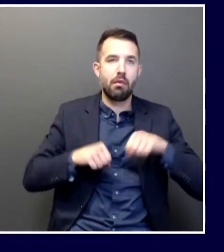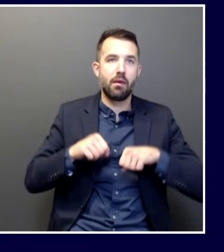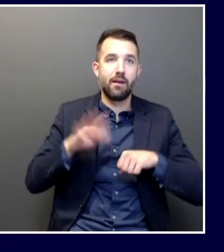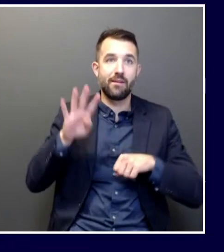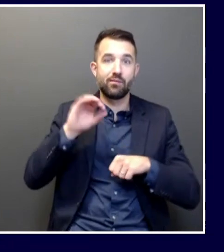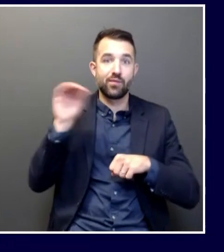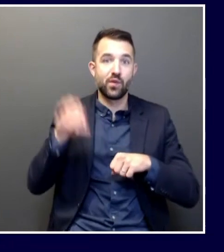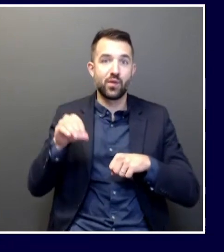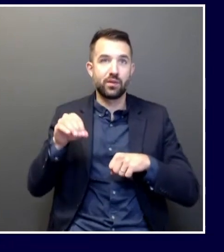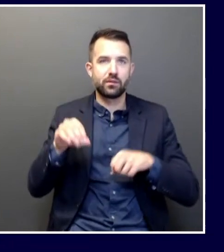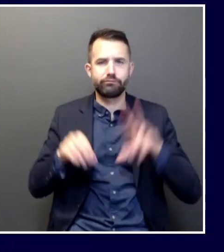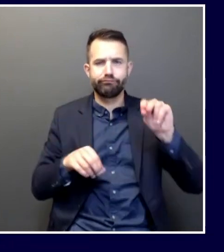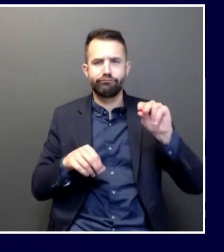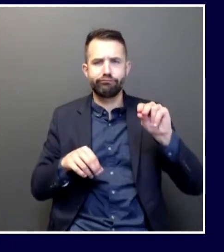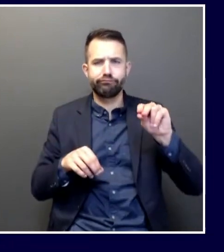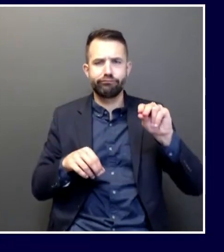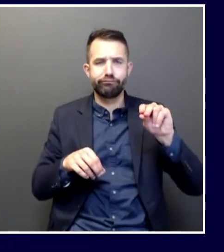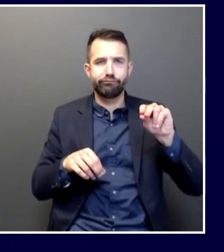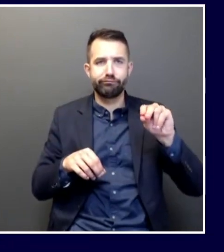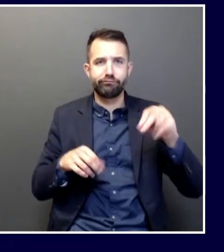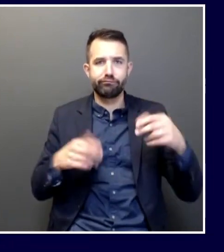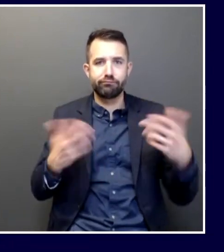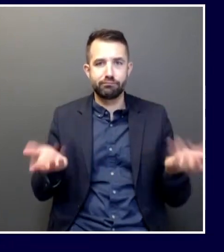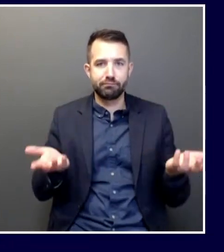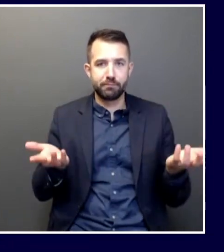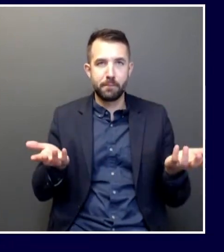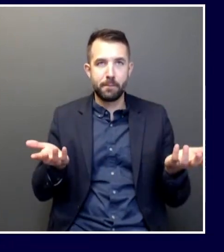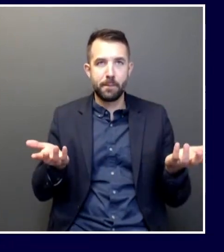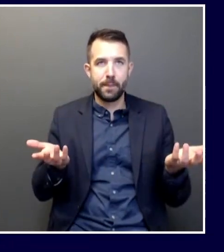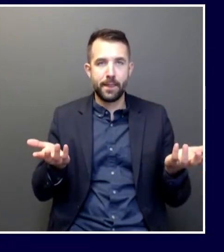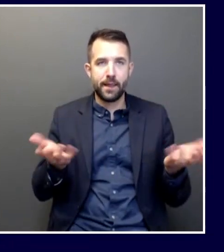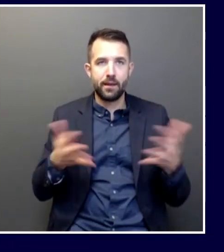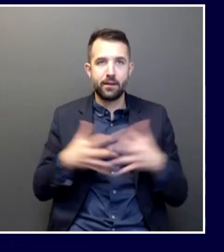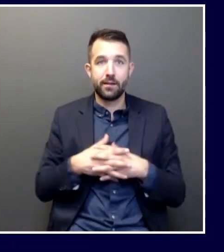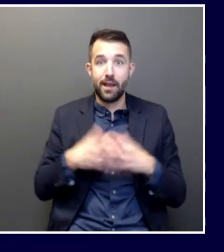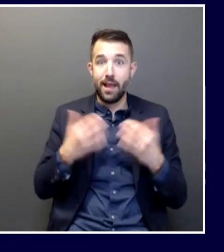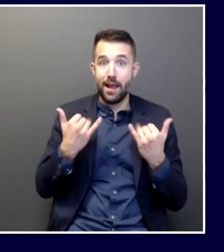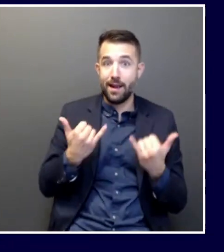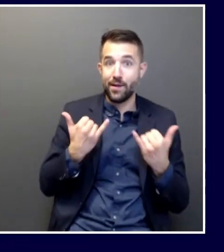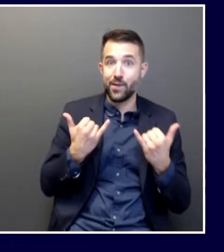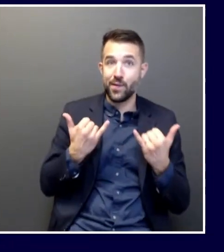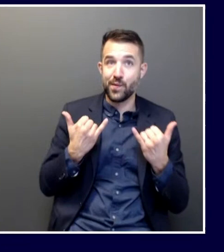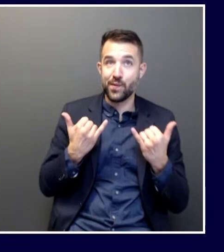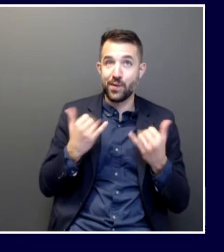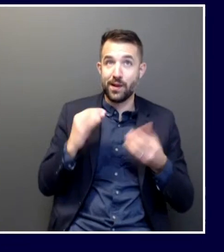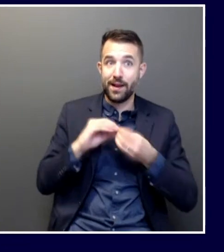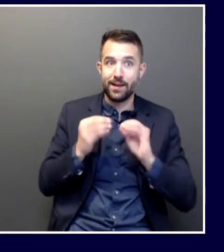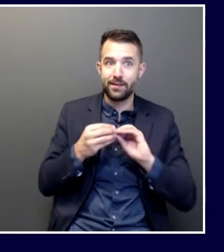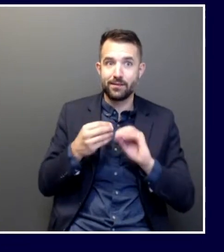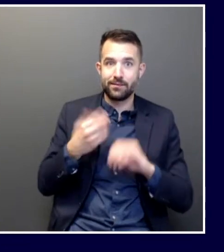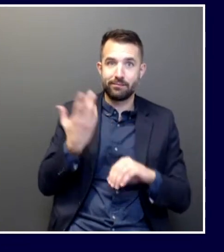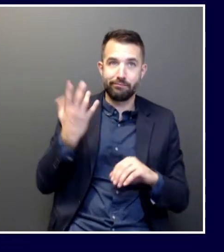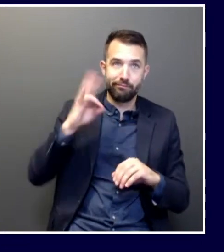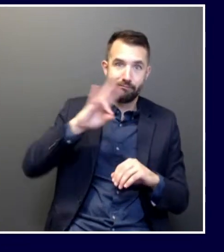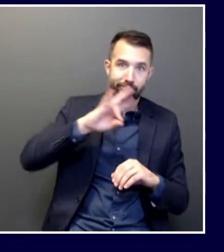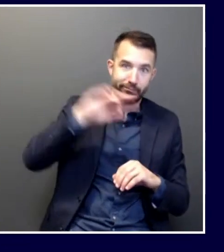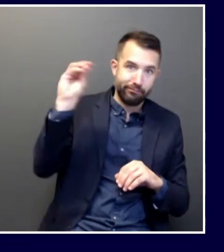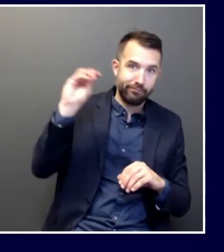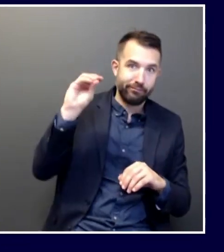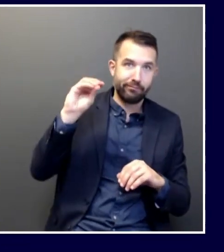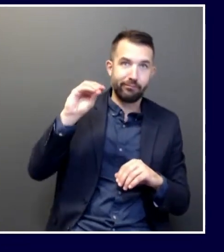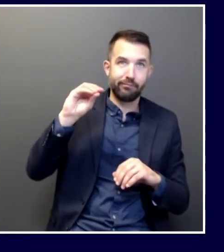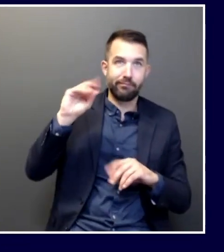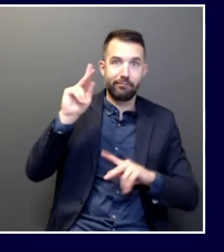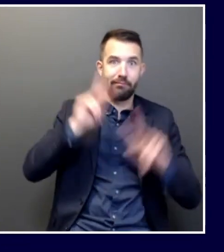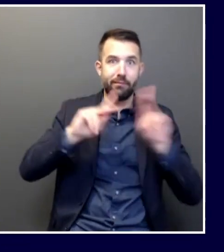Commissioner Lambert noted just earlier, those numbers have changed now such that 70% of every single person in Maine has been